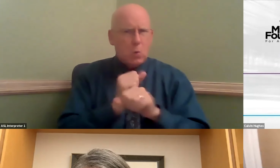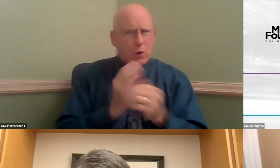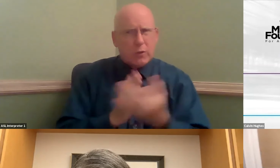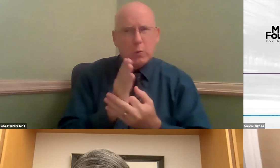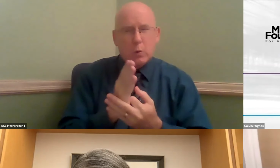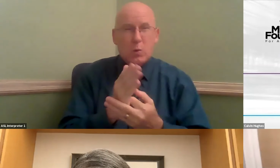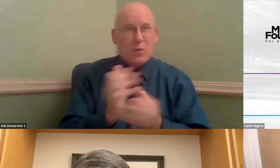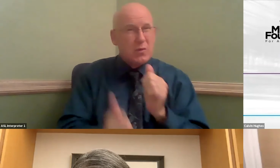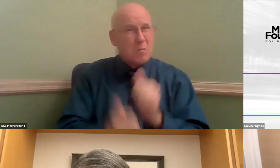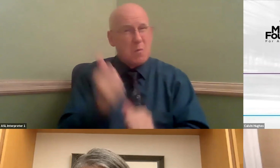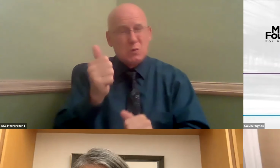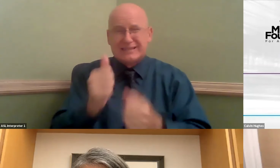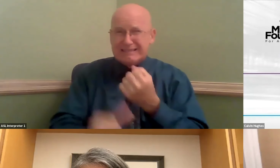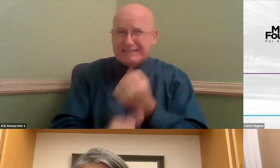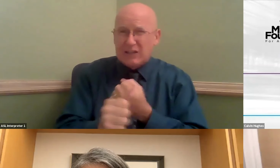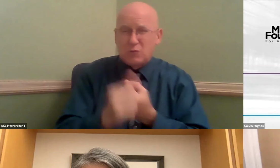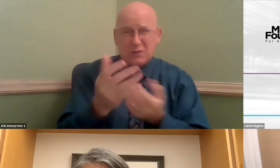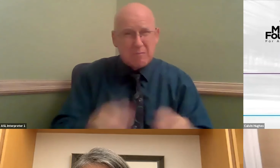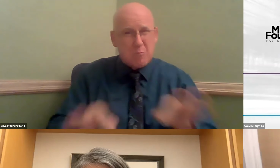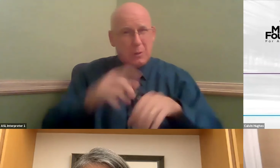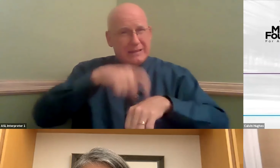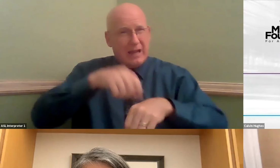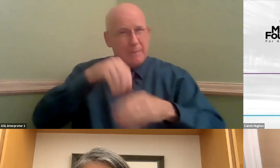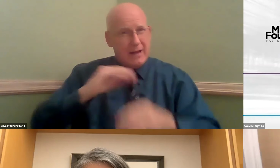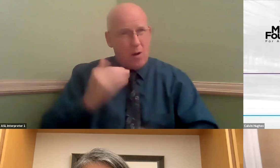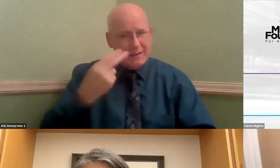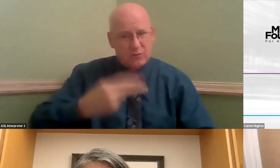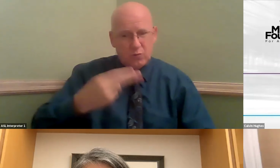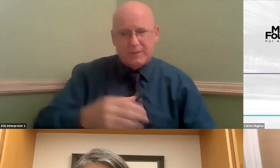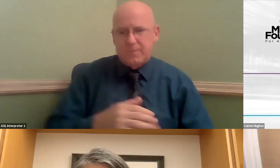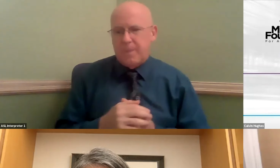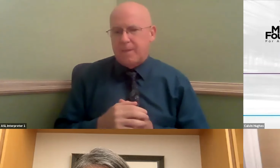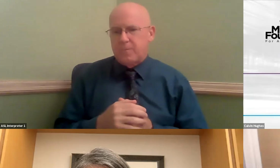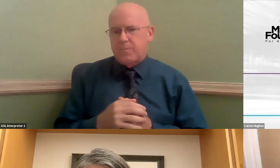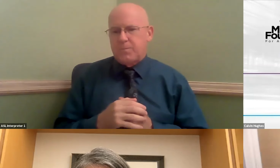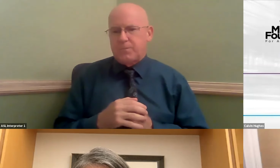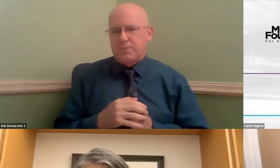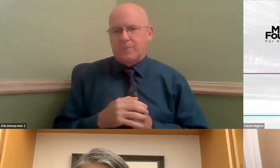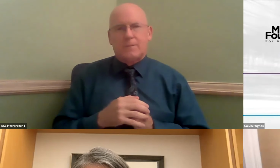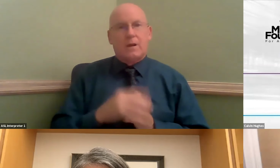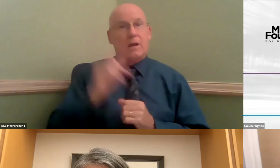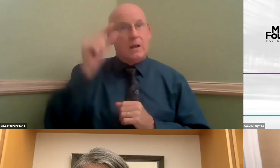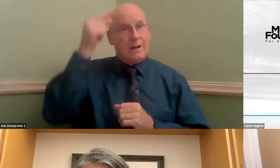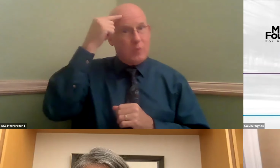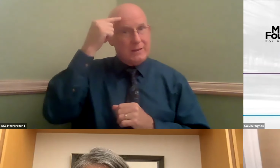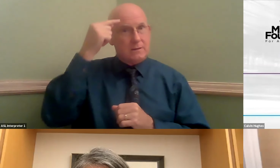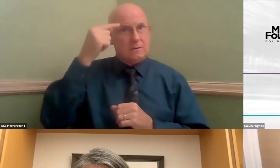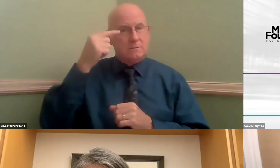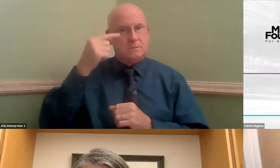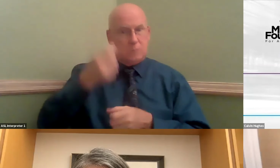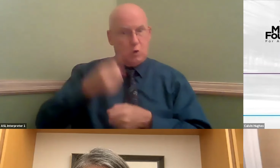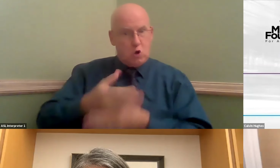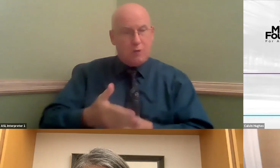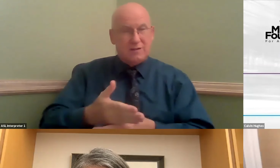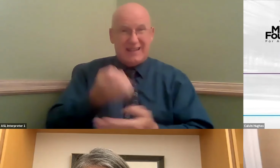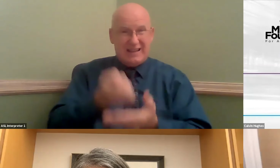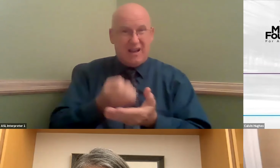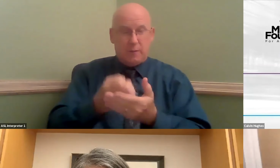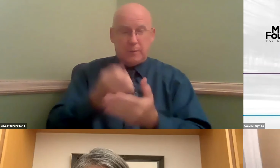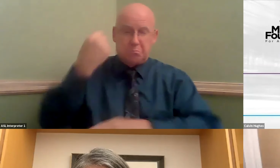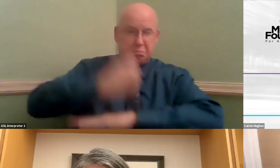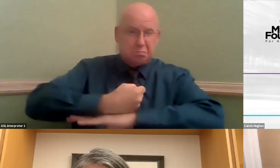county's history over a long, long period of time? The government-induced coma on our economy that has affected many aspects of it. It